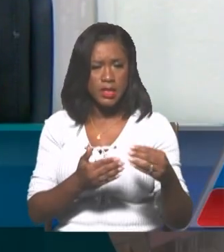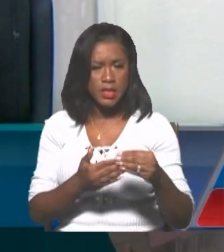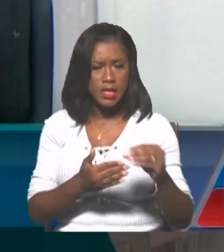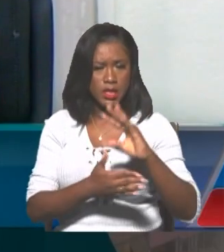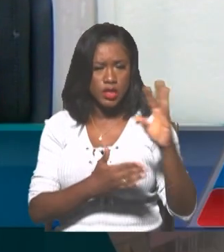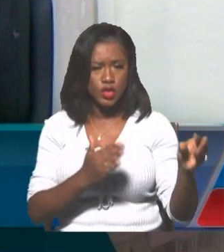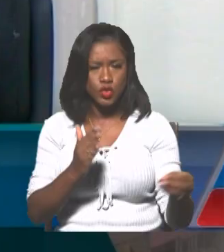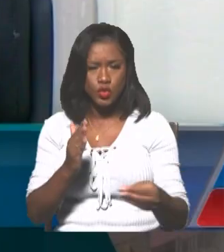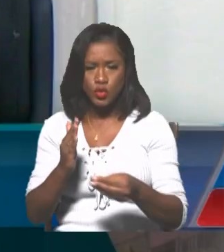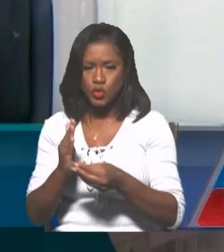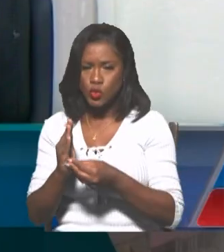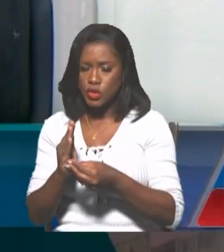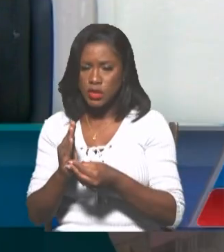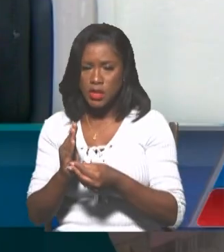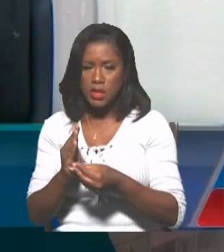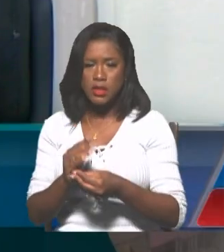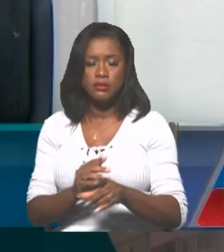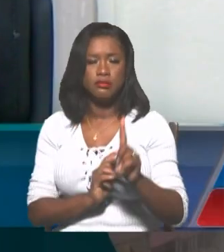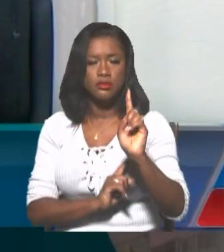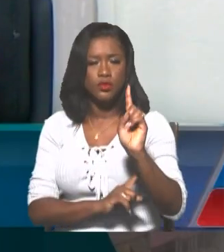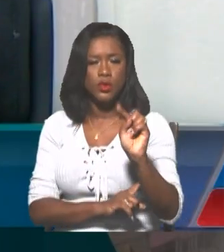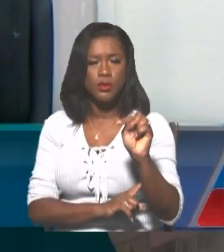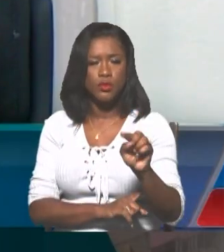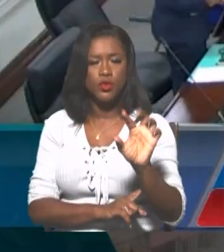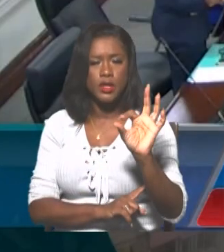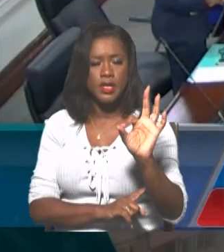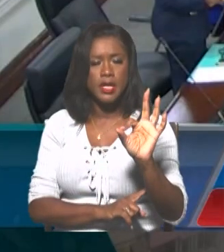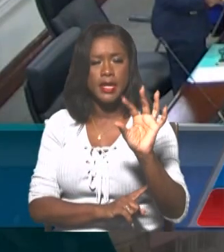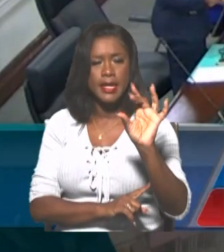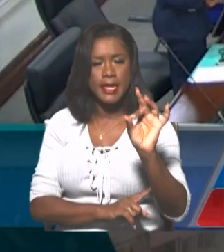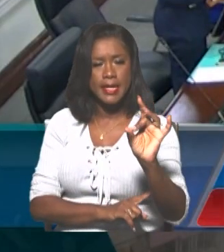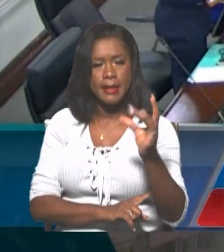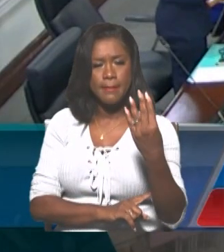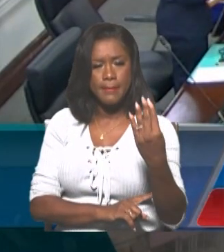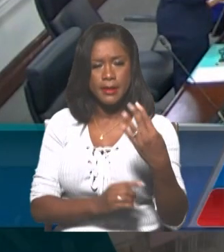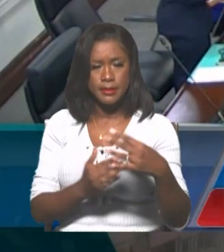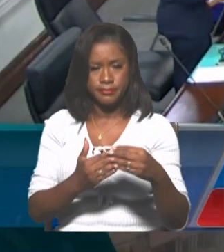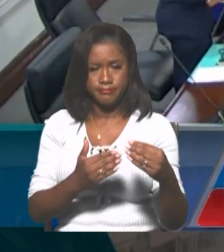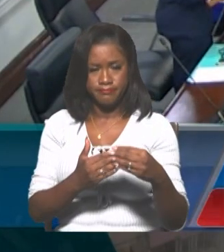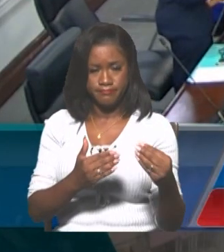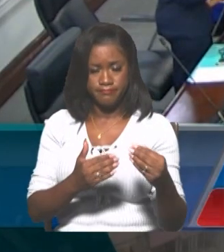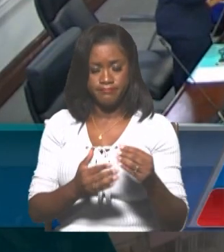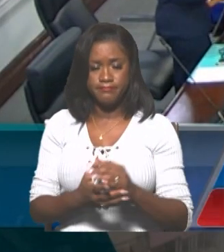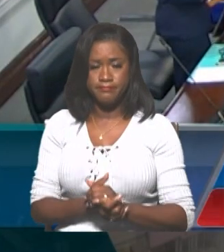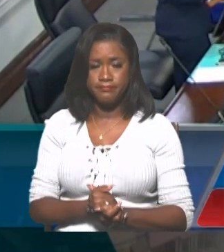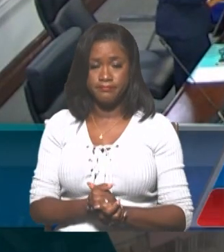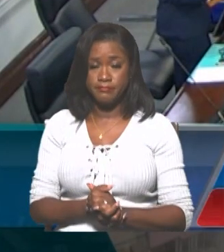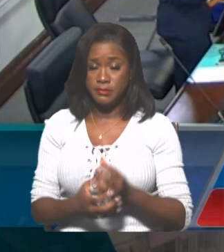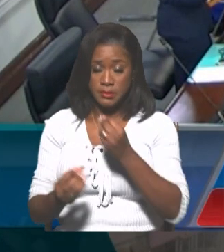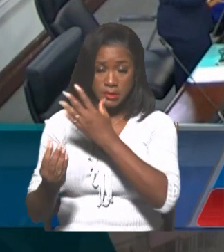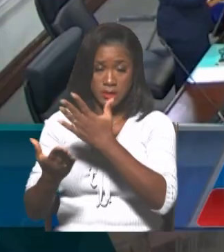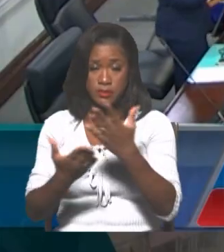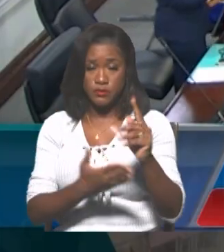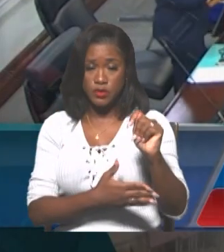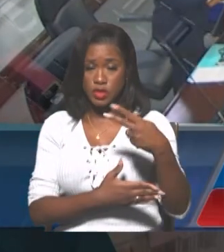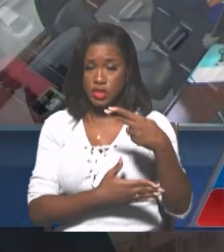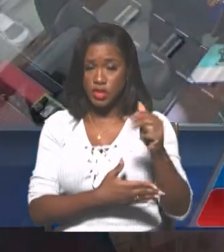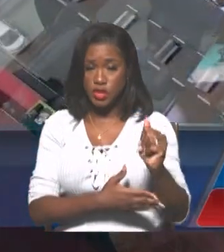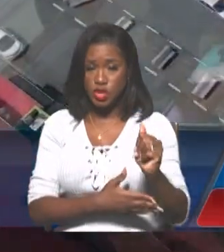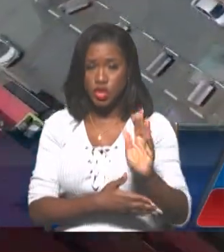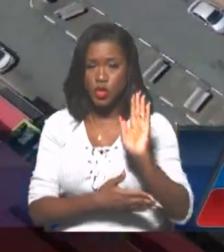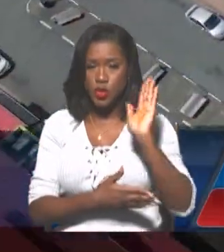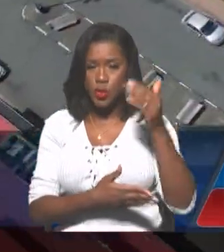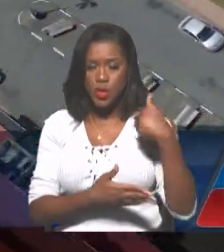Total non-tax revenue of $1.98 billion. Secretary Roberts informed the THA intends to intensify